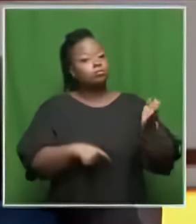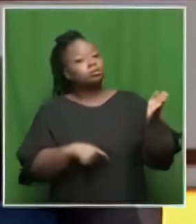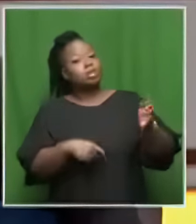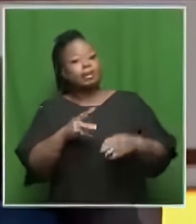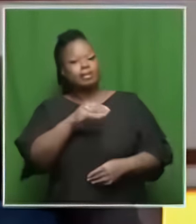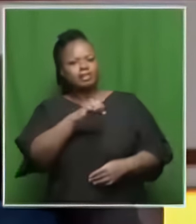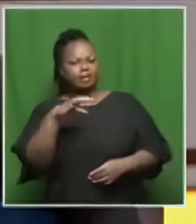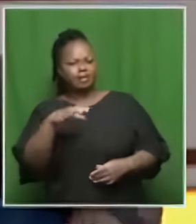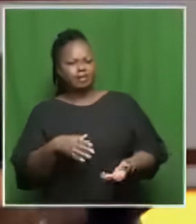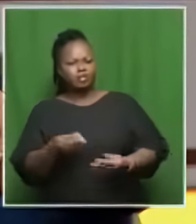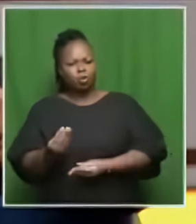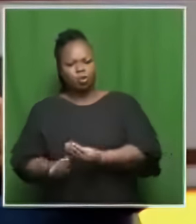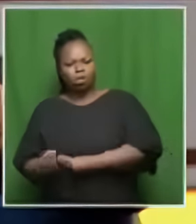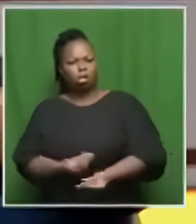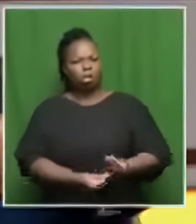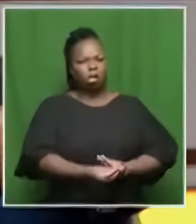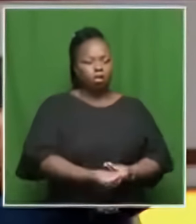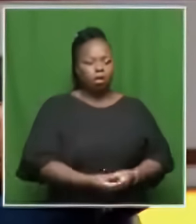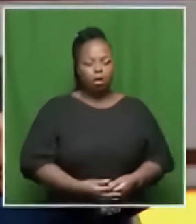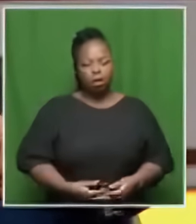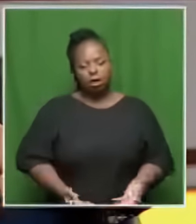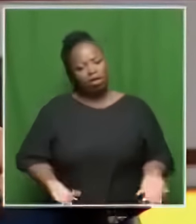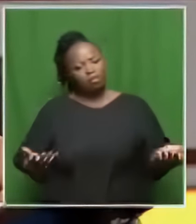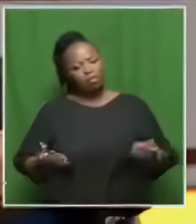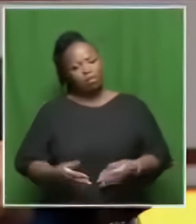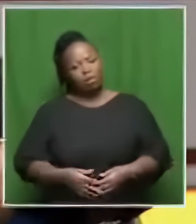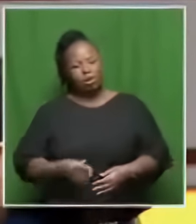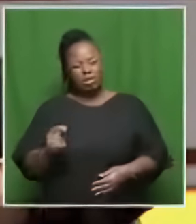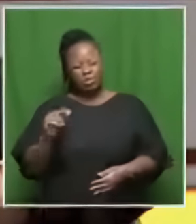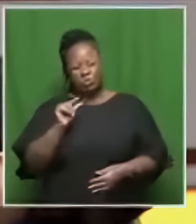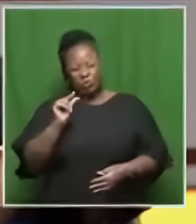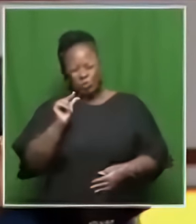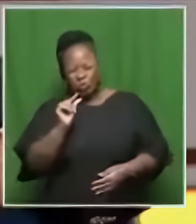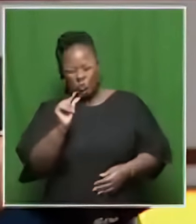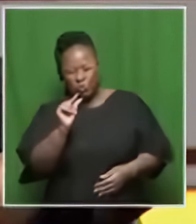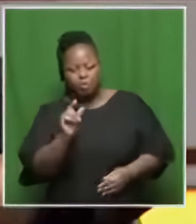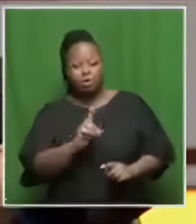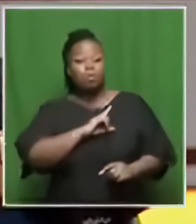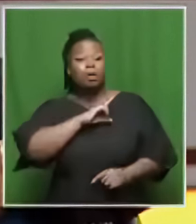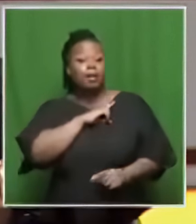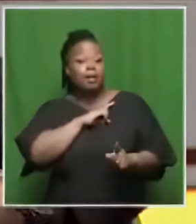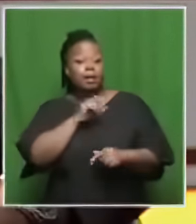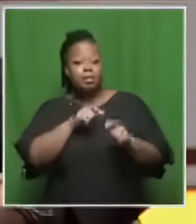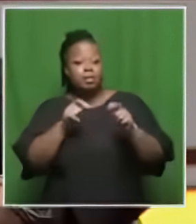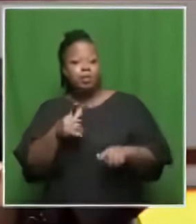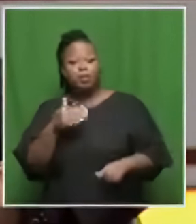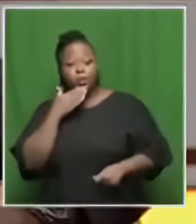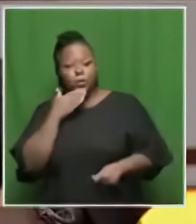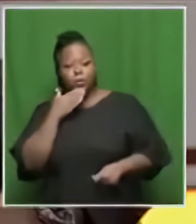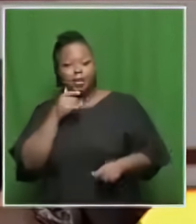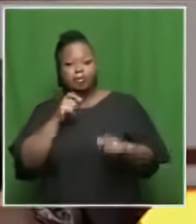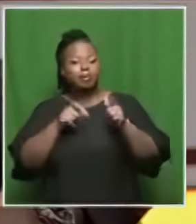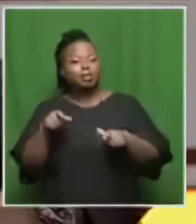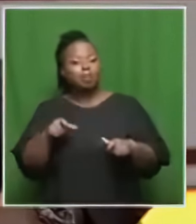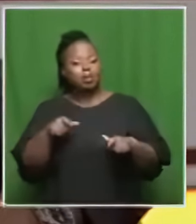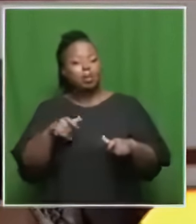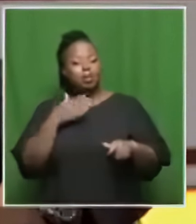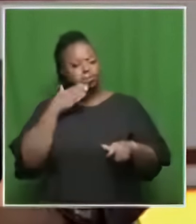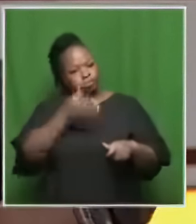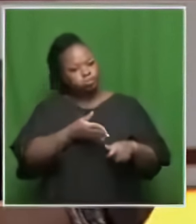Nasrec. So we were almost getting there because now people were involved as runners, as ordinary